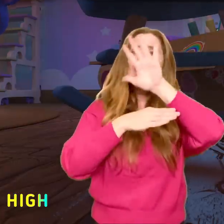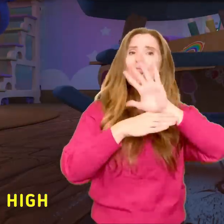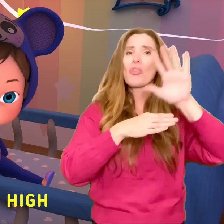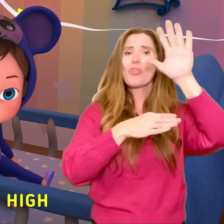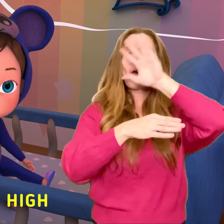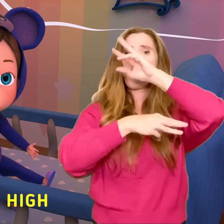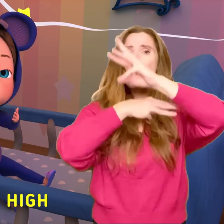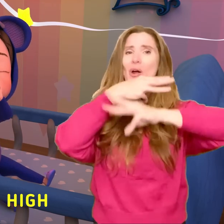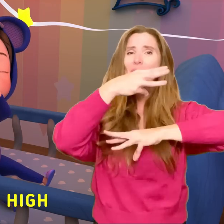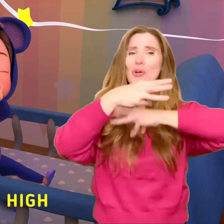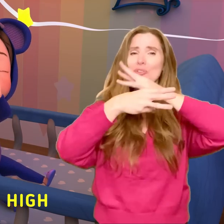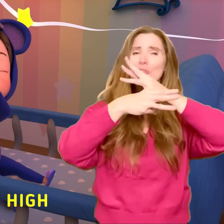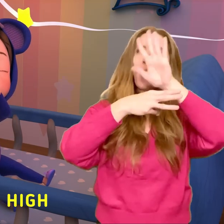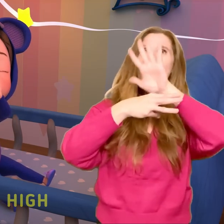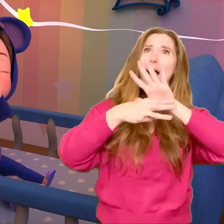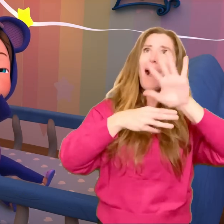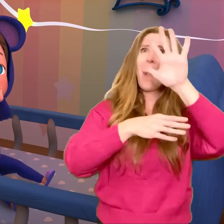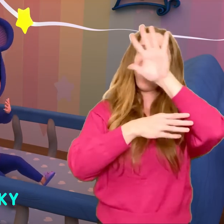the words